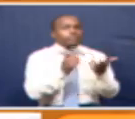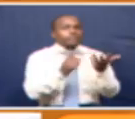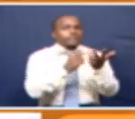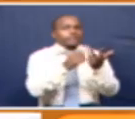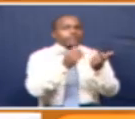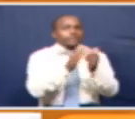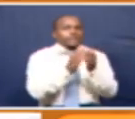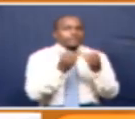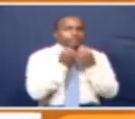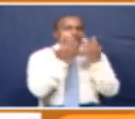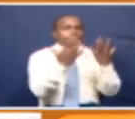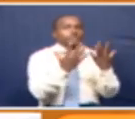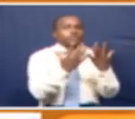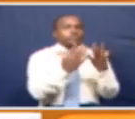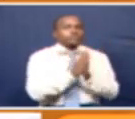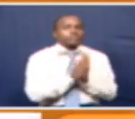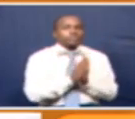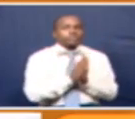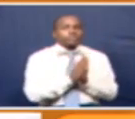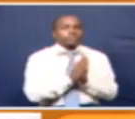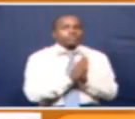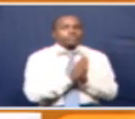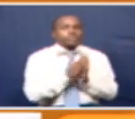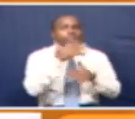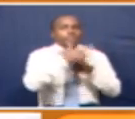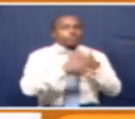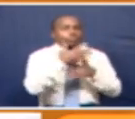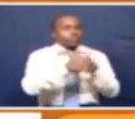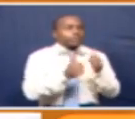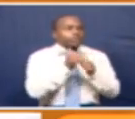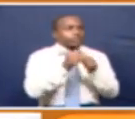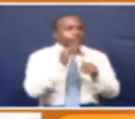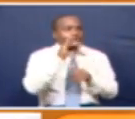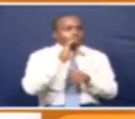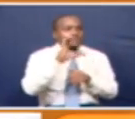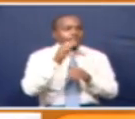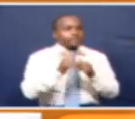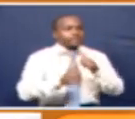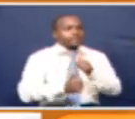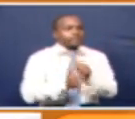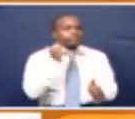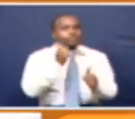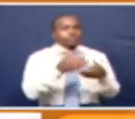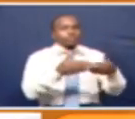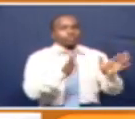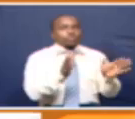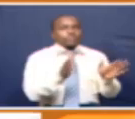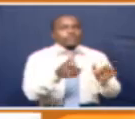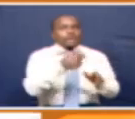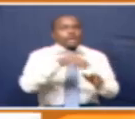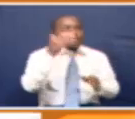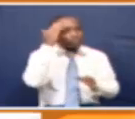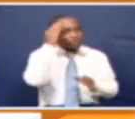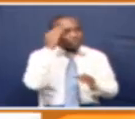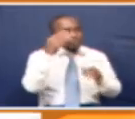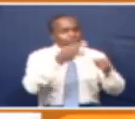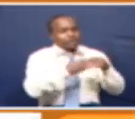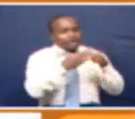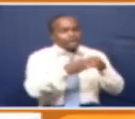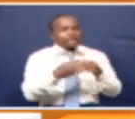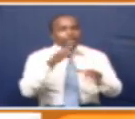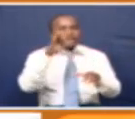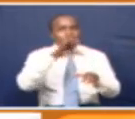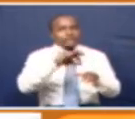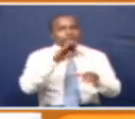information. The server that IBC refused to open, and we know very well that we won the August 8th